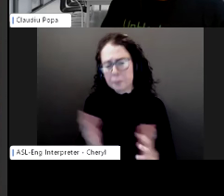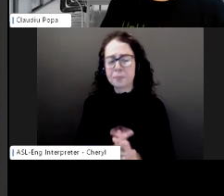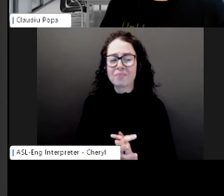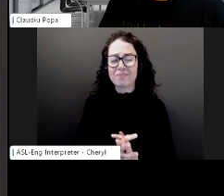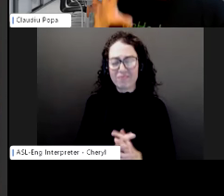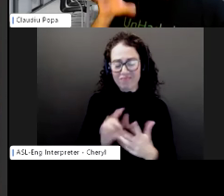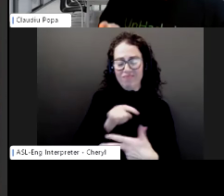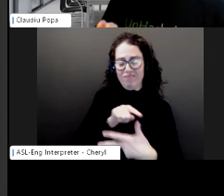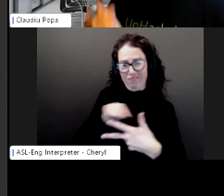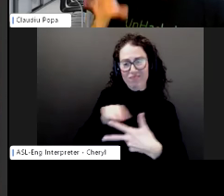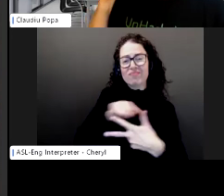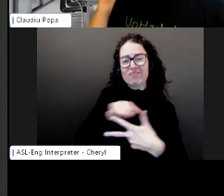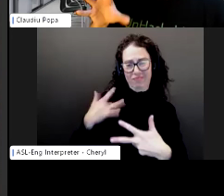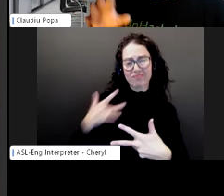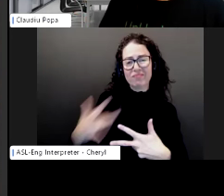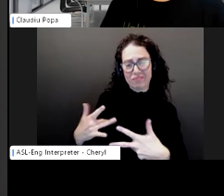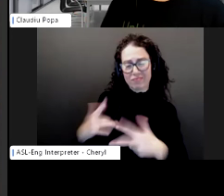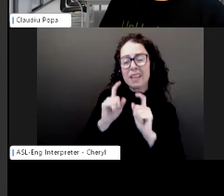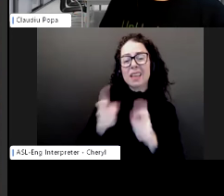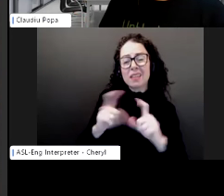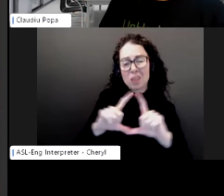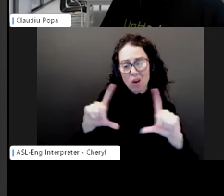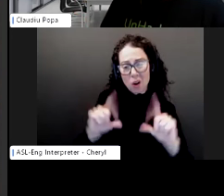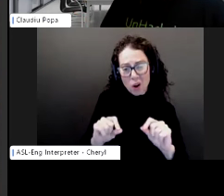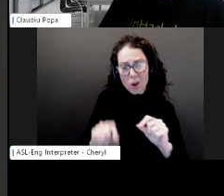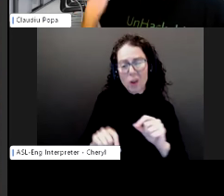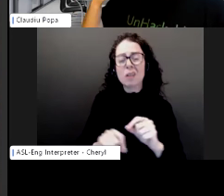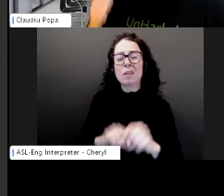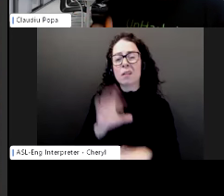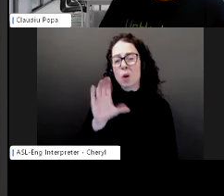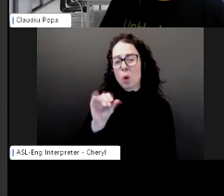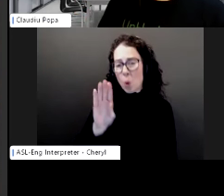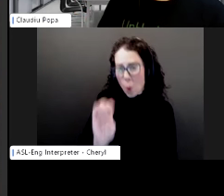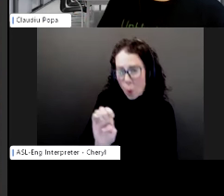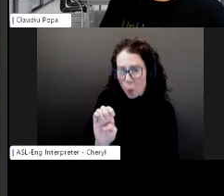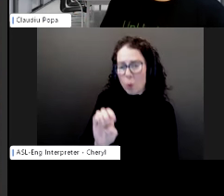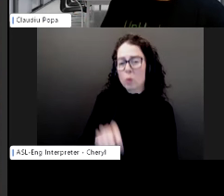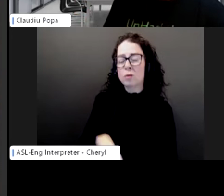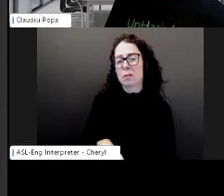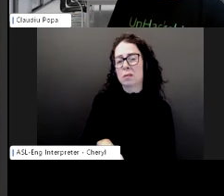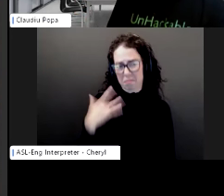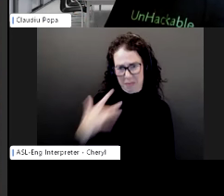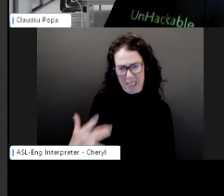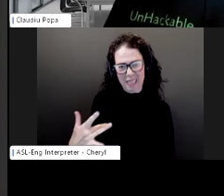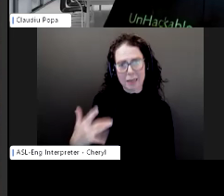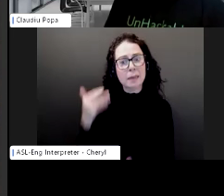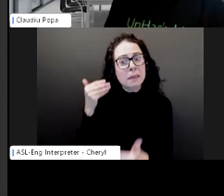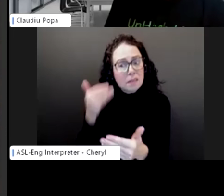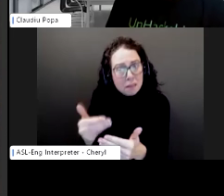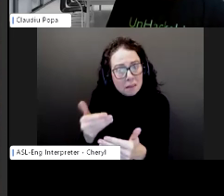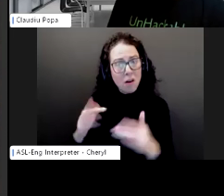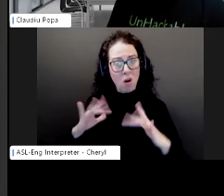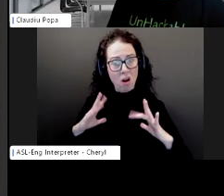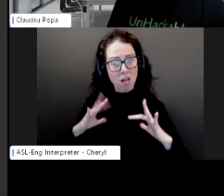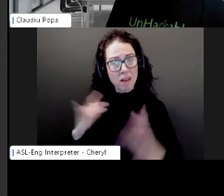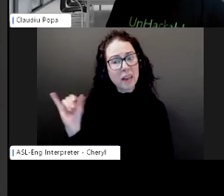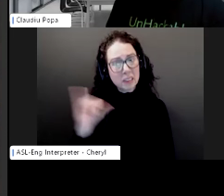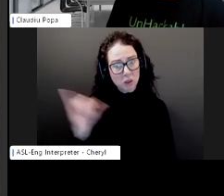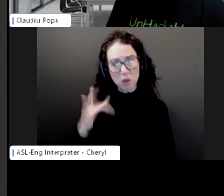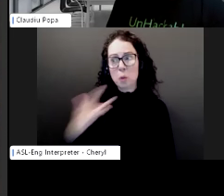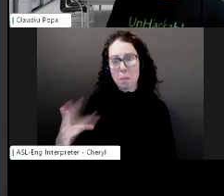and codes, watch for these, because they're likely to crop up around the holiday period that's upon